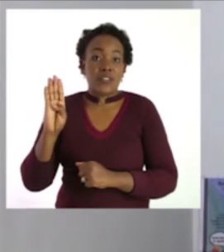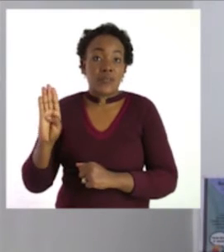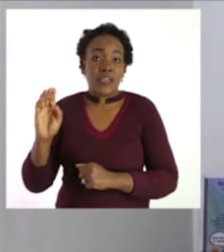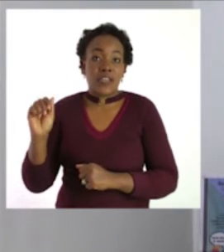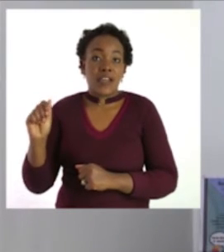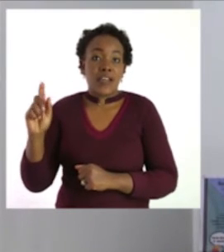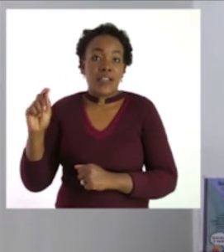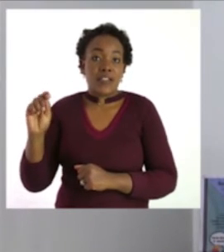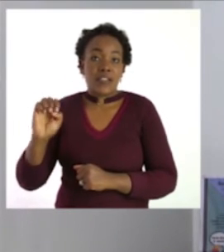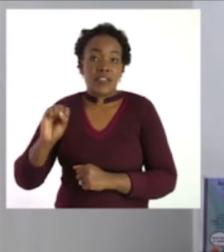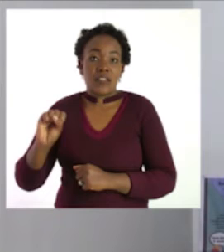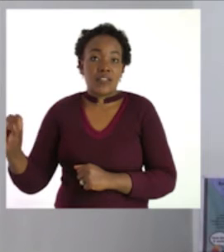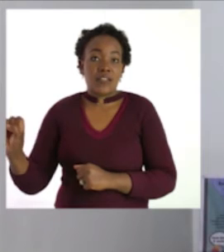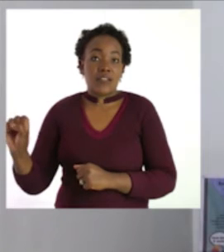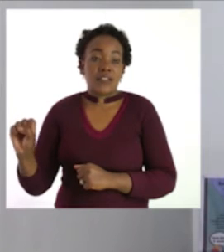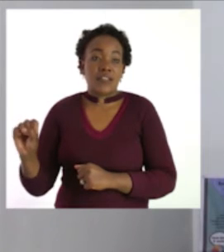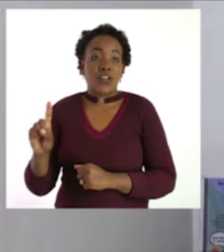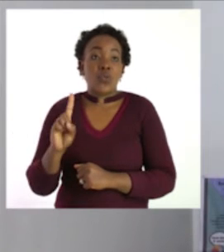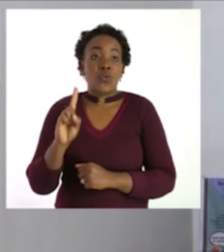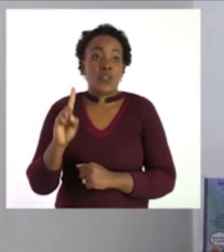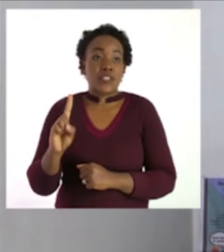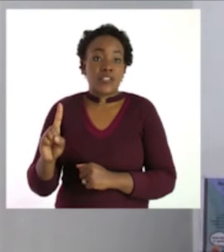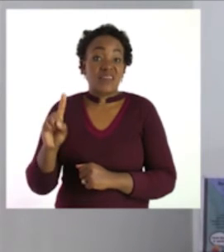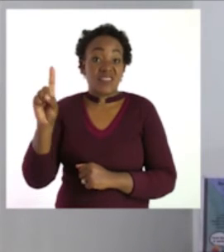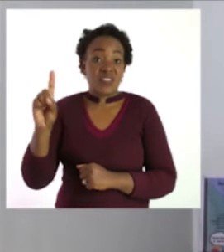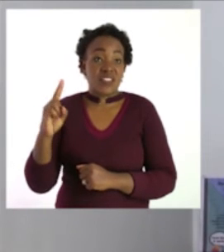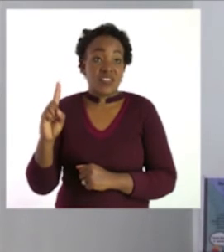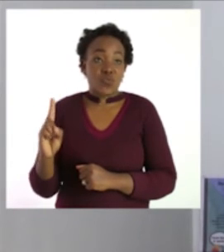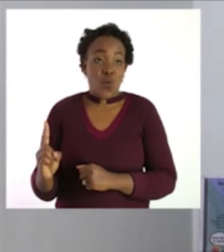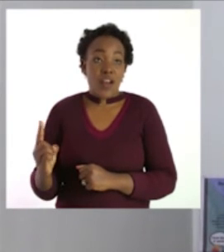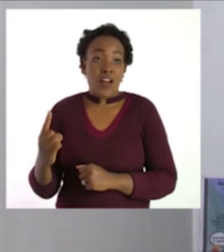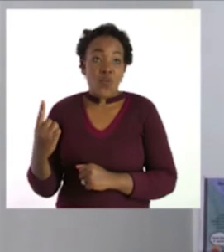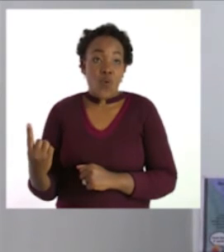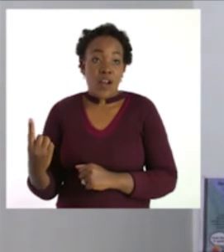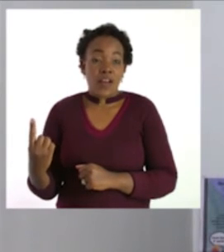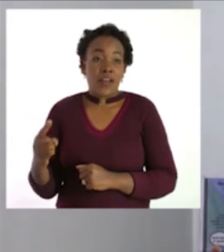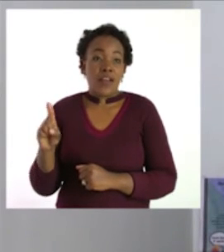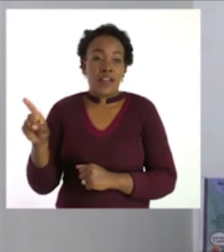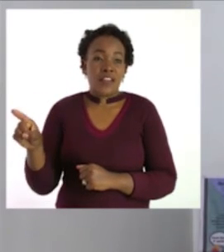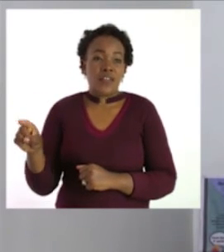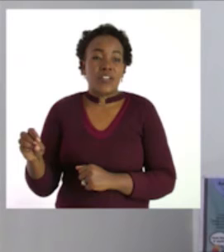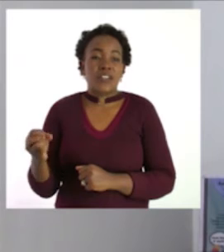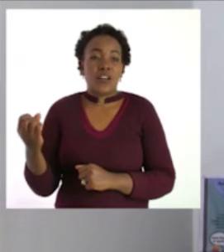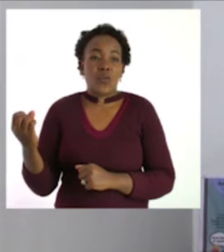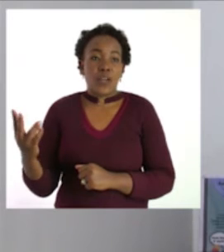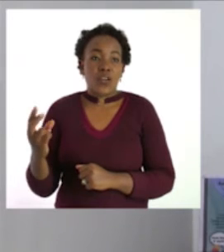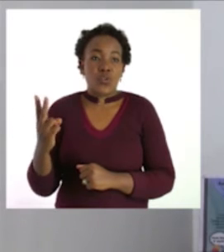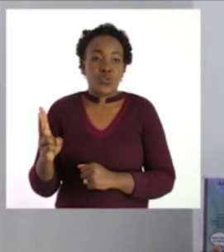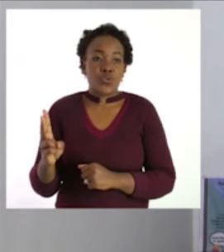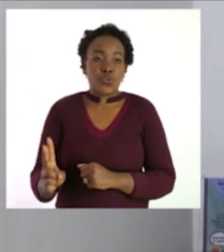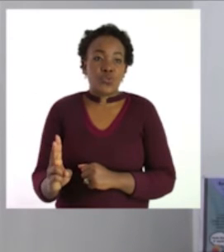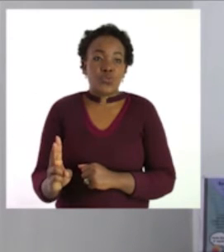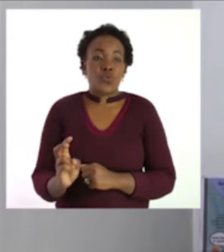However, we have some nouns where we cannot just add S. Like